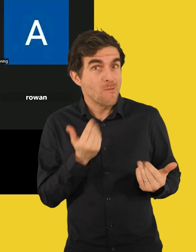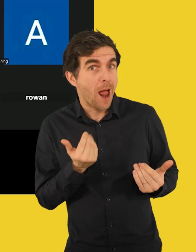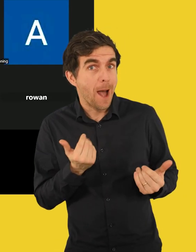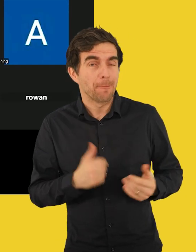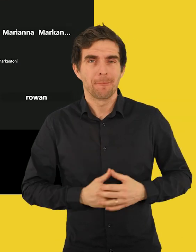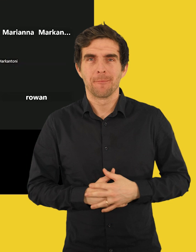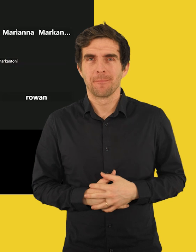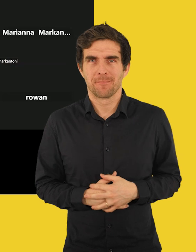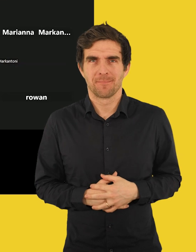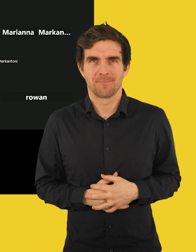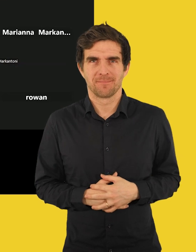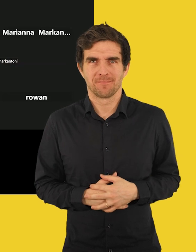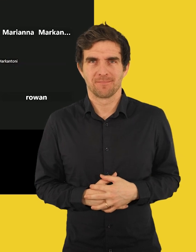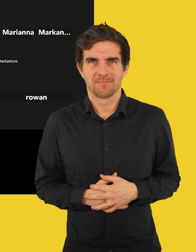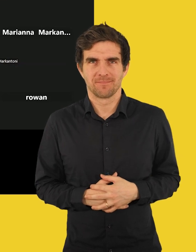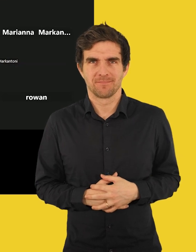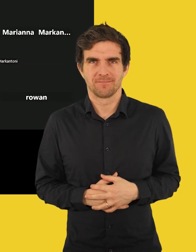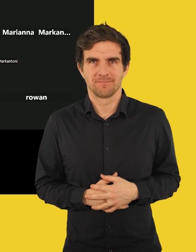welcome.